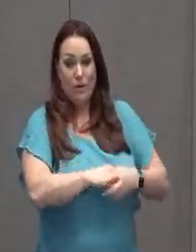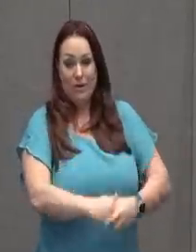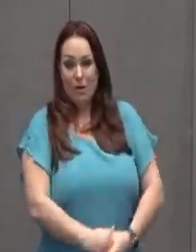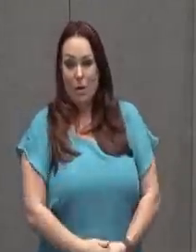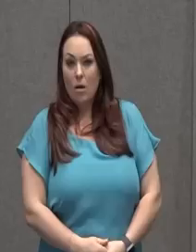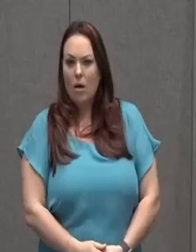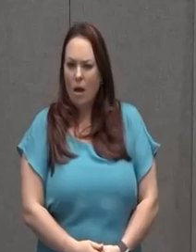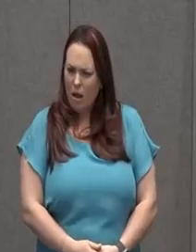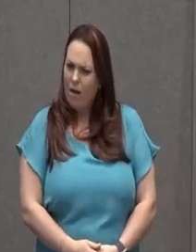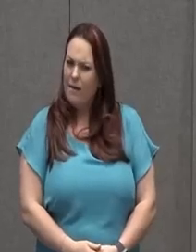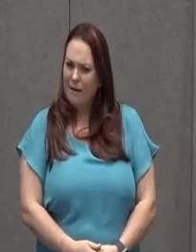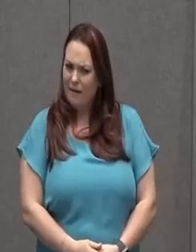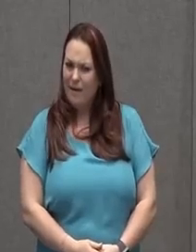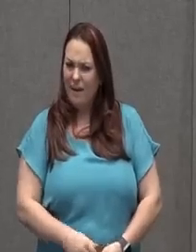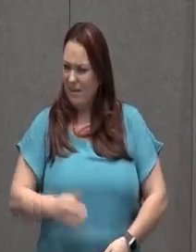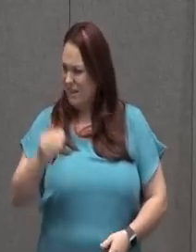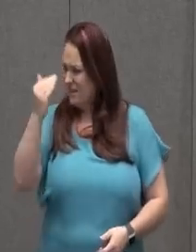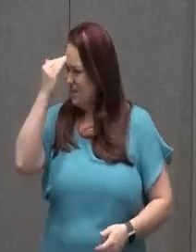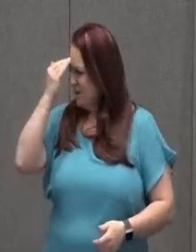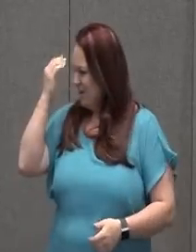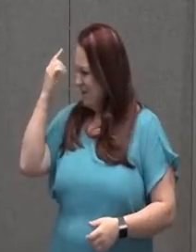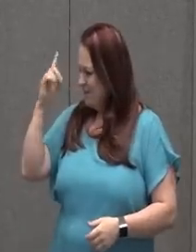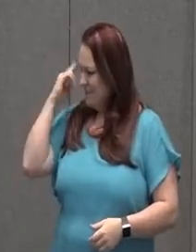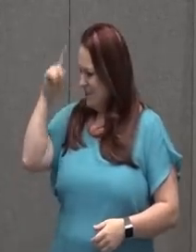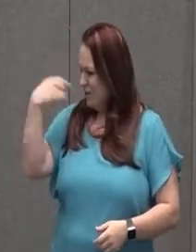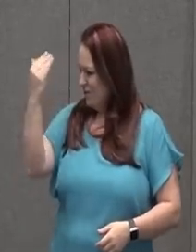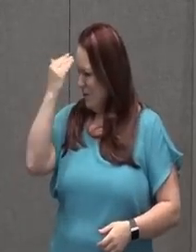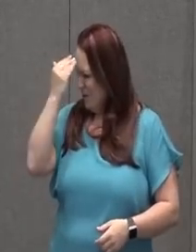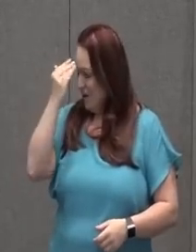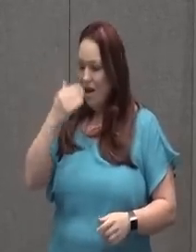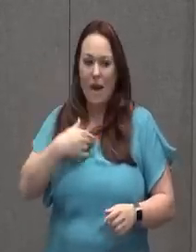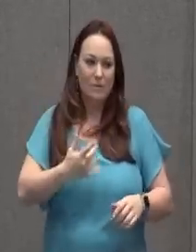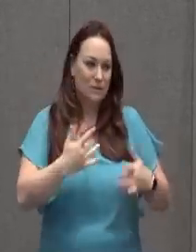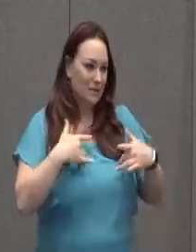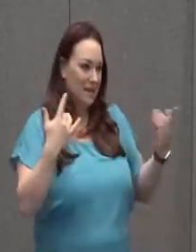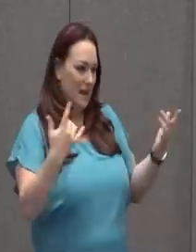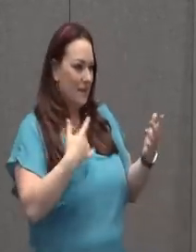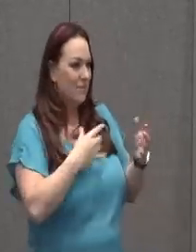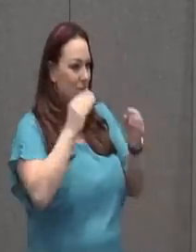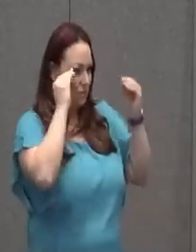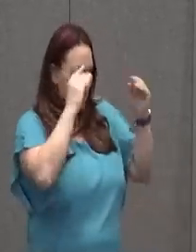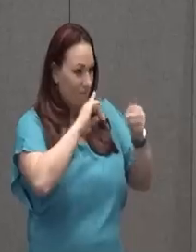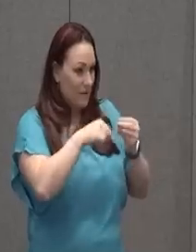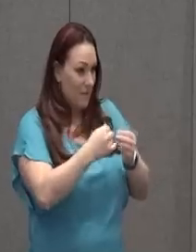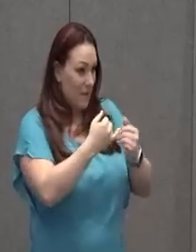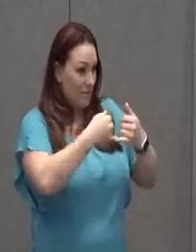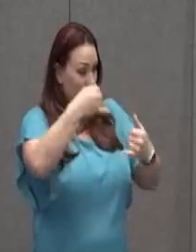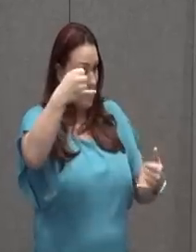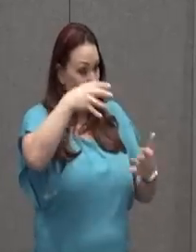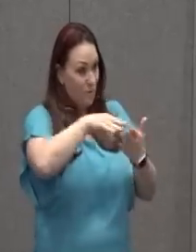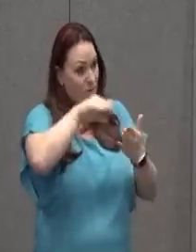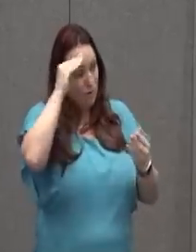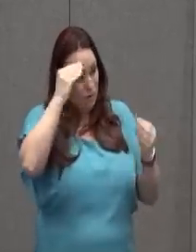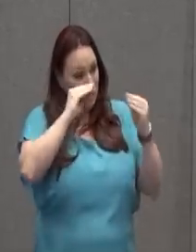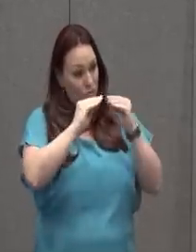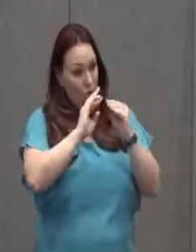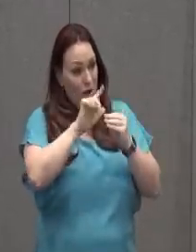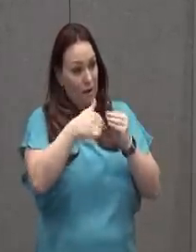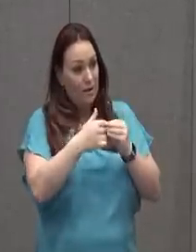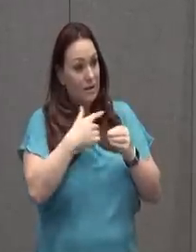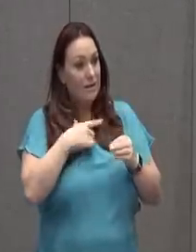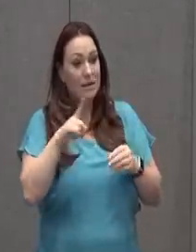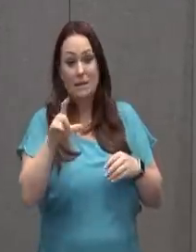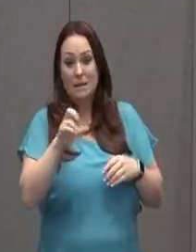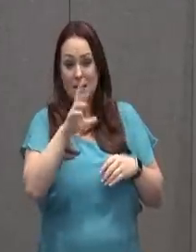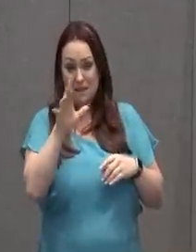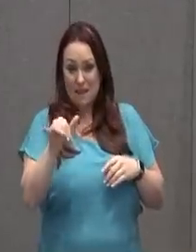little familiar. I know, I was so excited when you taught me about lines that I wanted to learn more about lines as well. So this is my friend Larry,